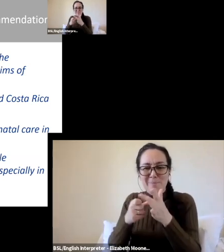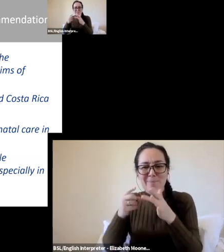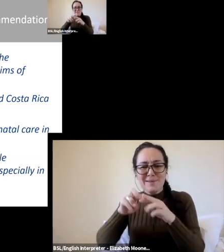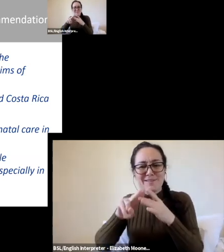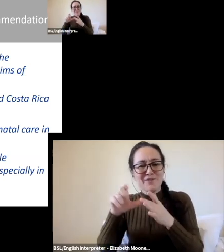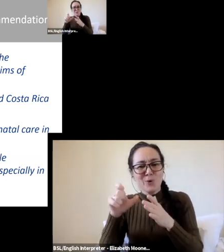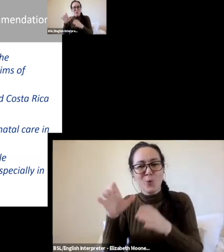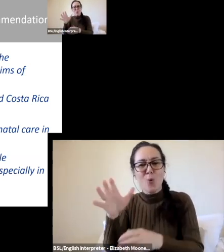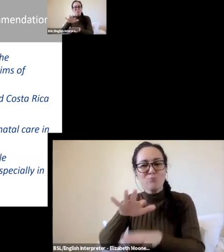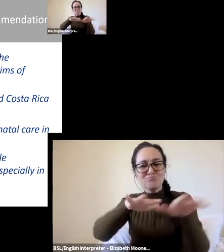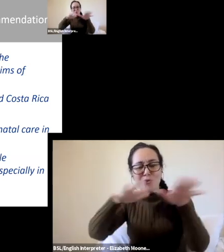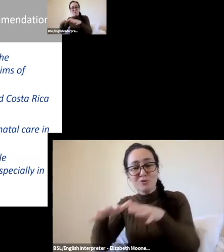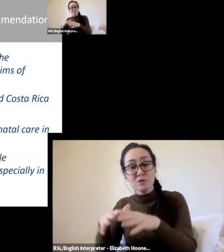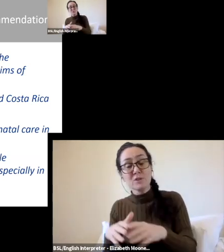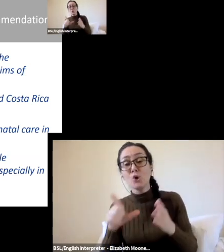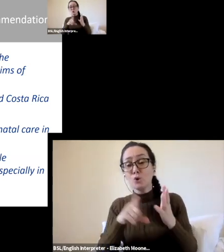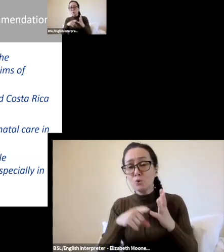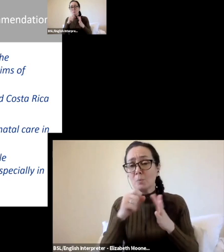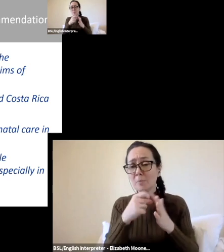a mechanism that treats